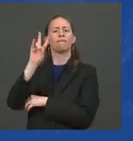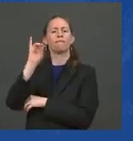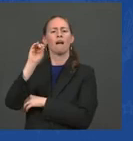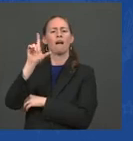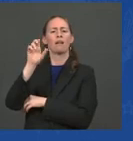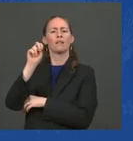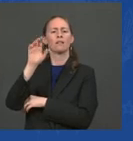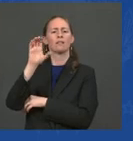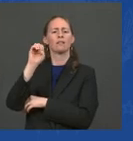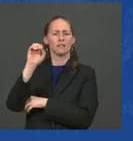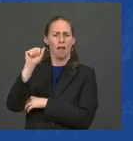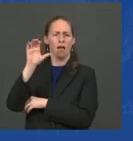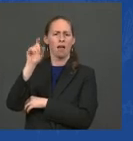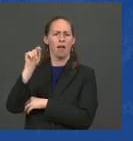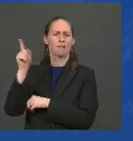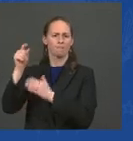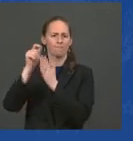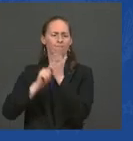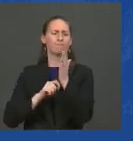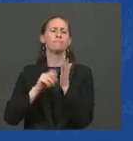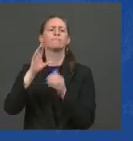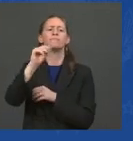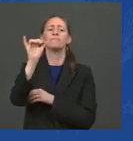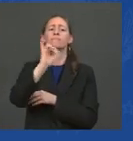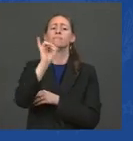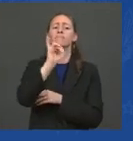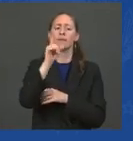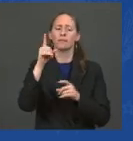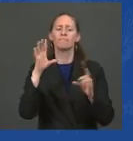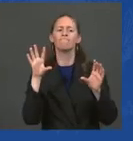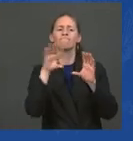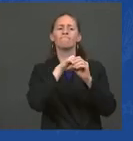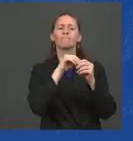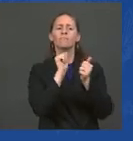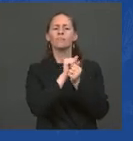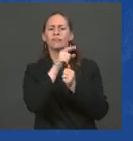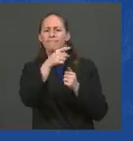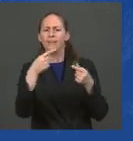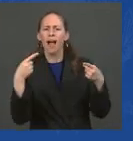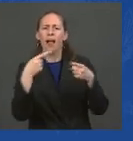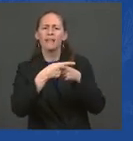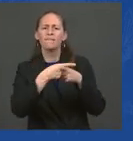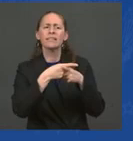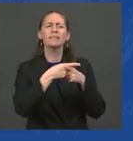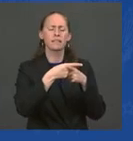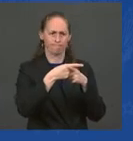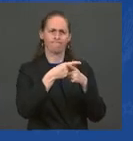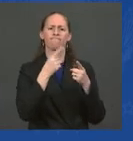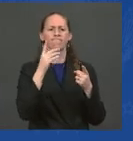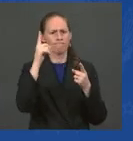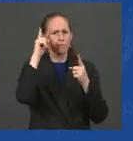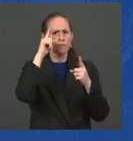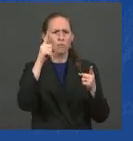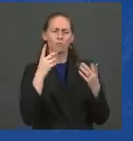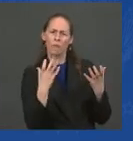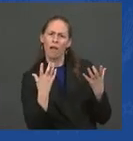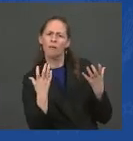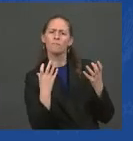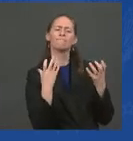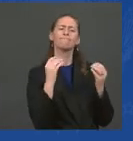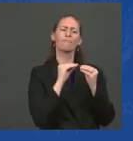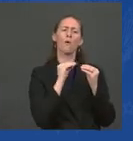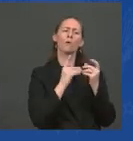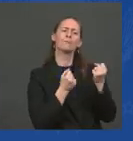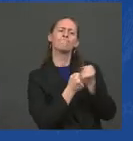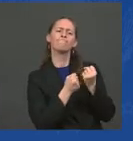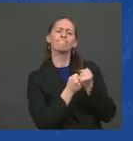during the Balkans conflict, with the leading Serbian human rights abuser, Slobodan Milosevic, was yet another